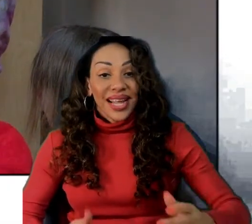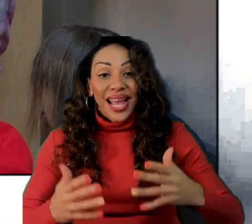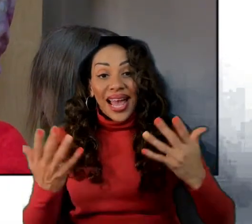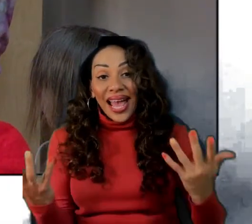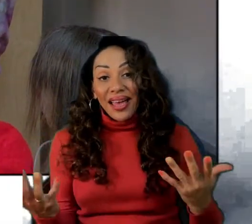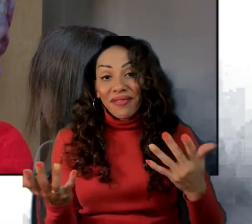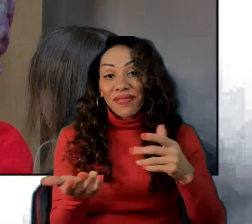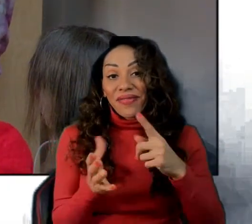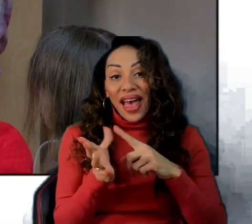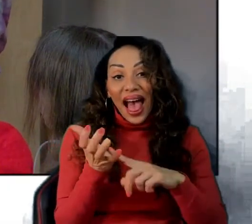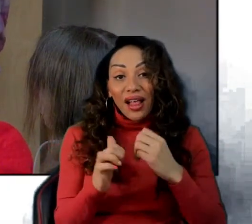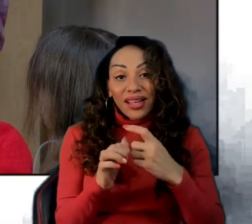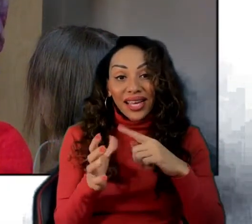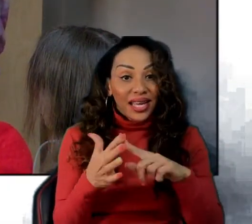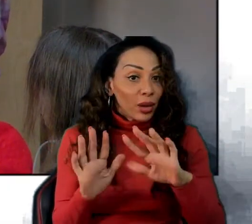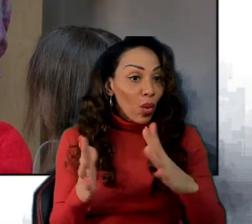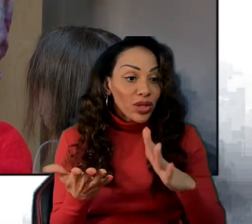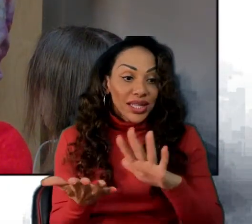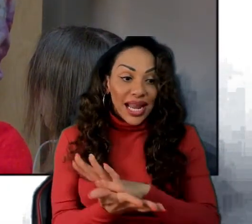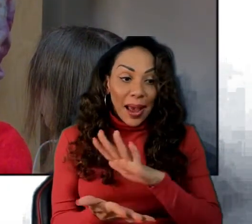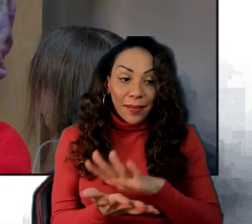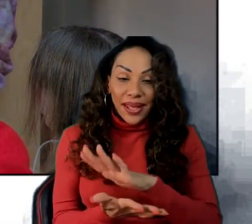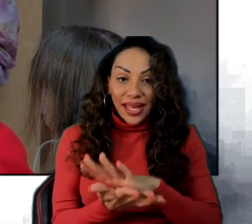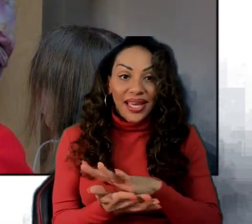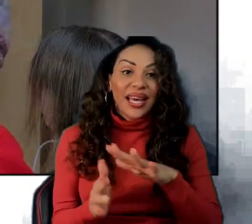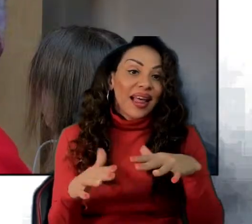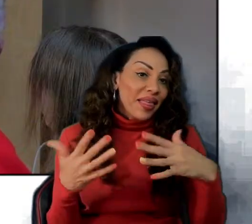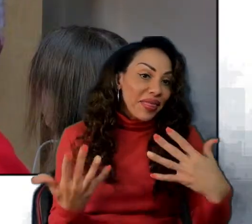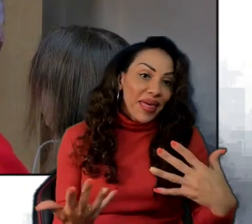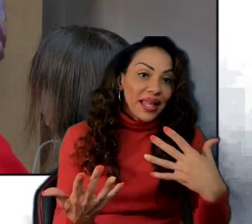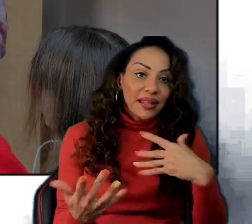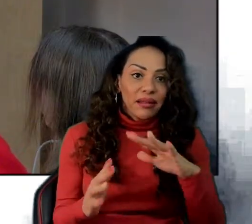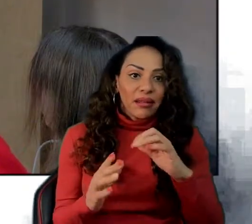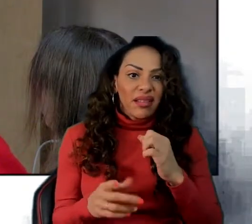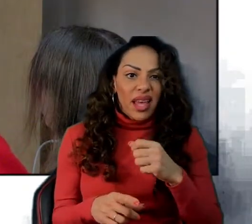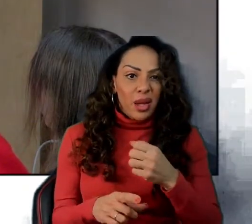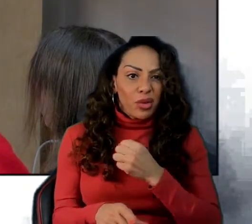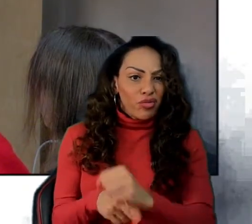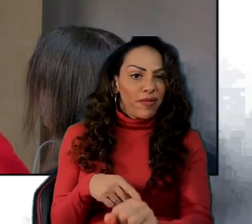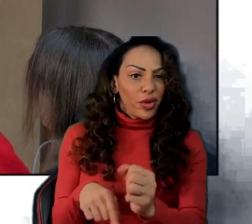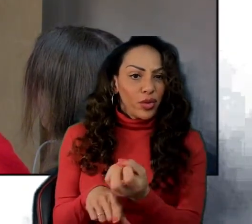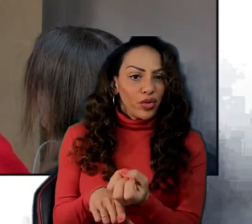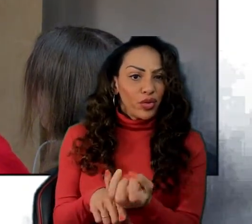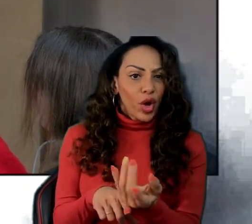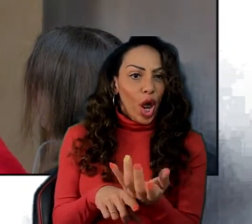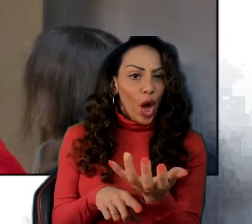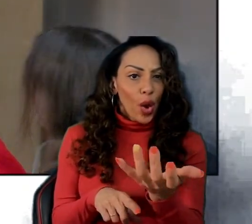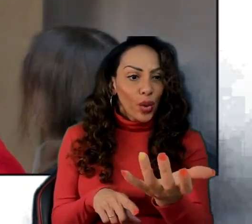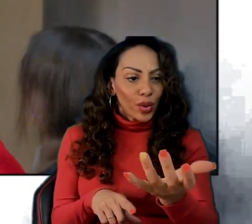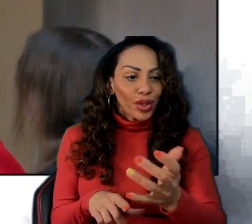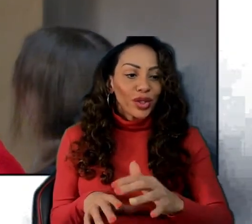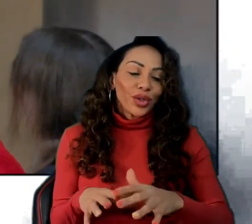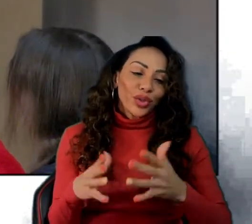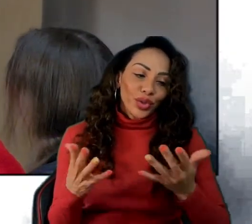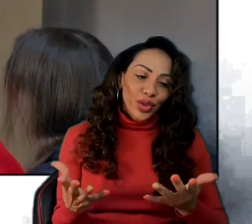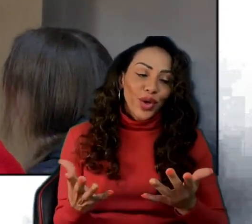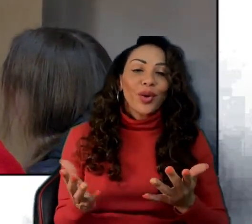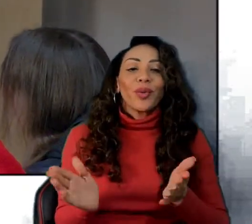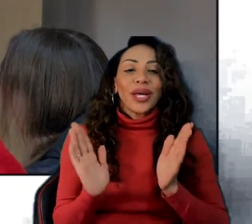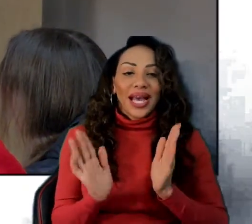there would be no experience there to see. But also that was the whole point of this project, was to kind of have that kind of